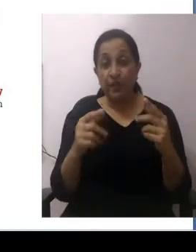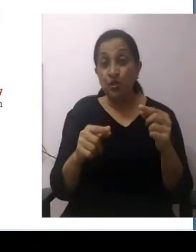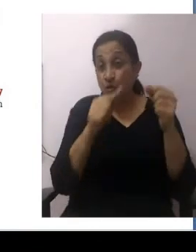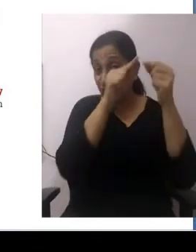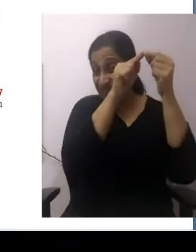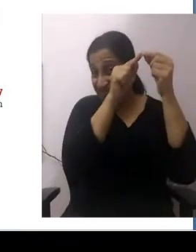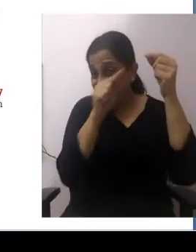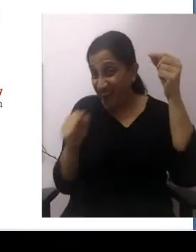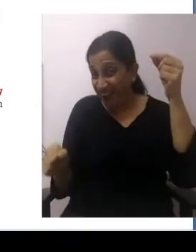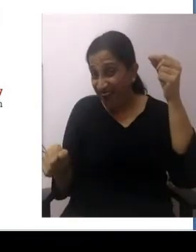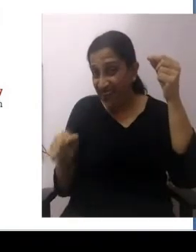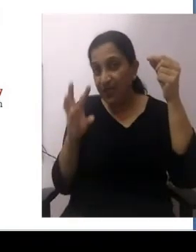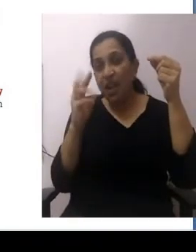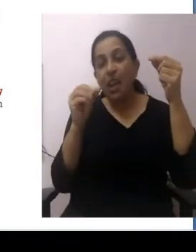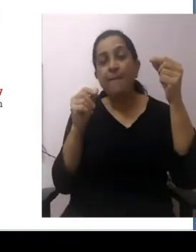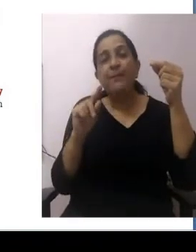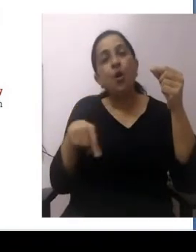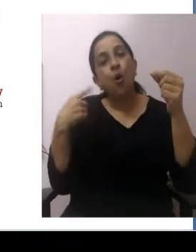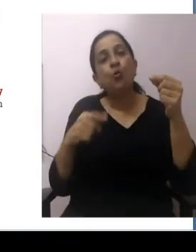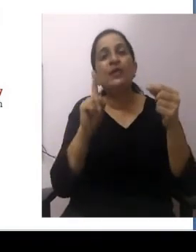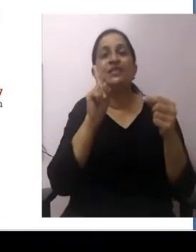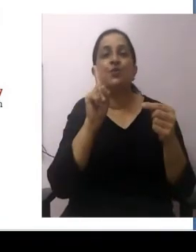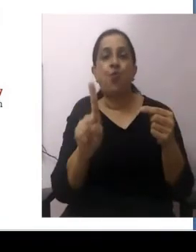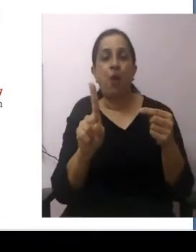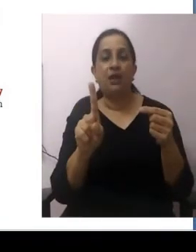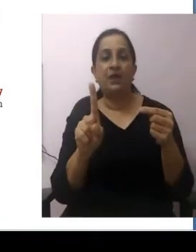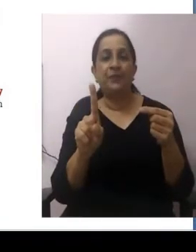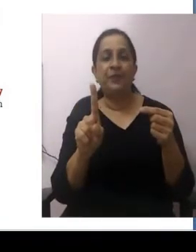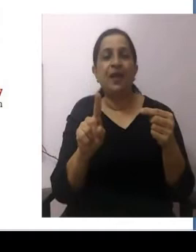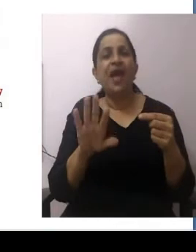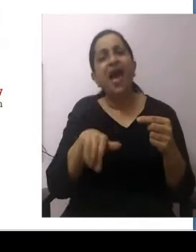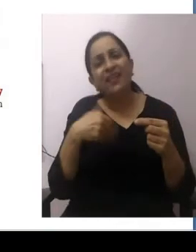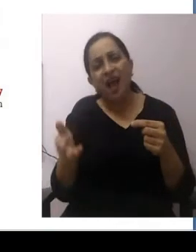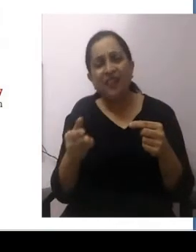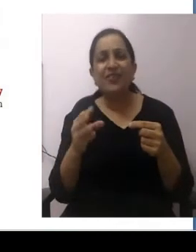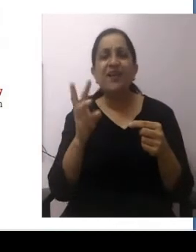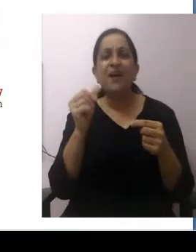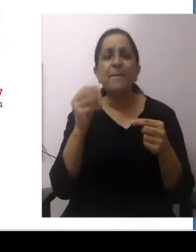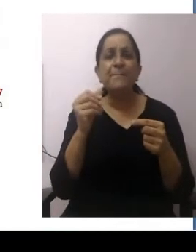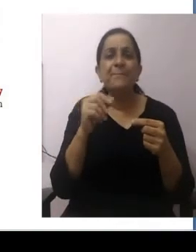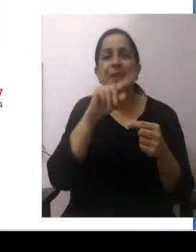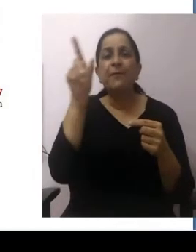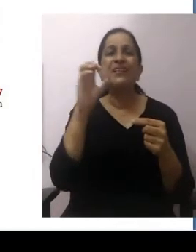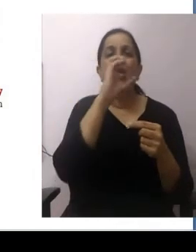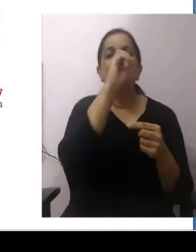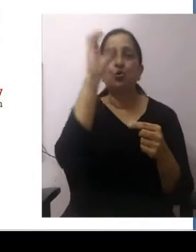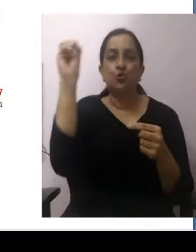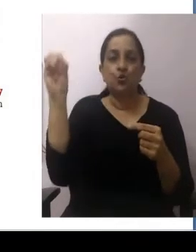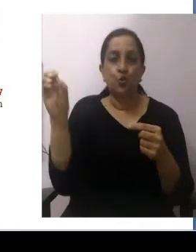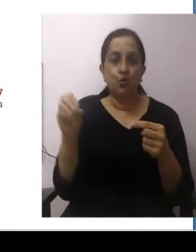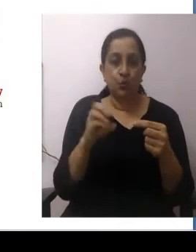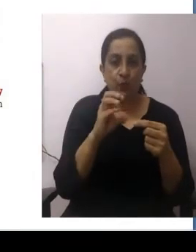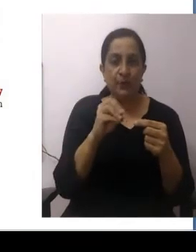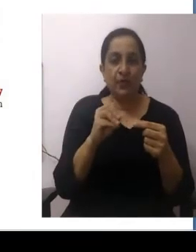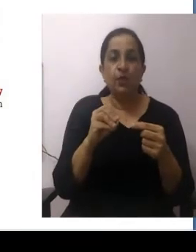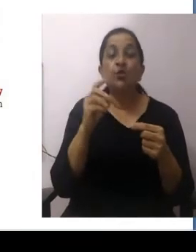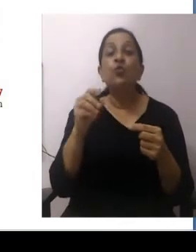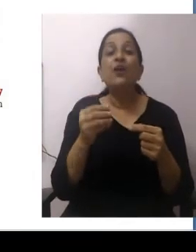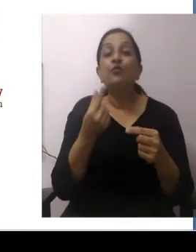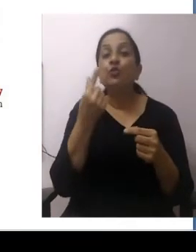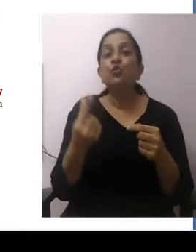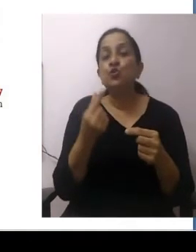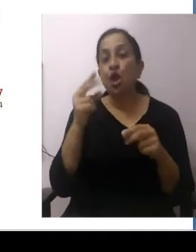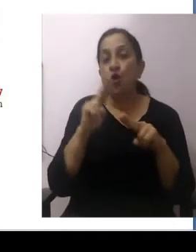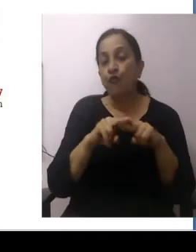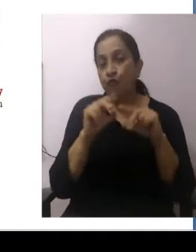diagonal elements are 1, 1, 1, and rest of the elements are 0. You have to apply the formula A